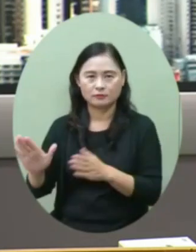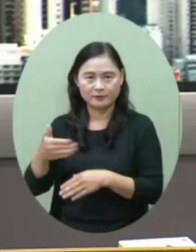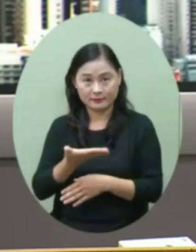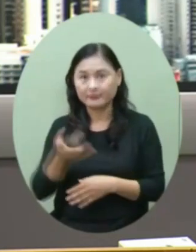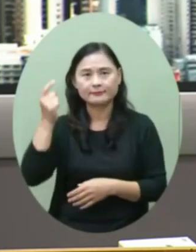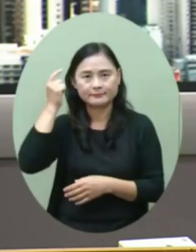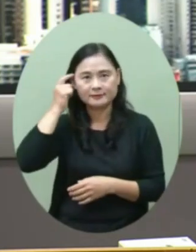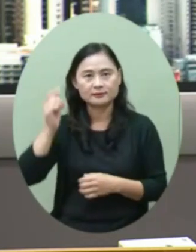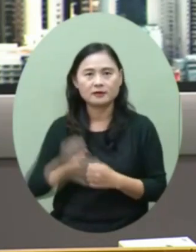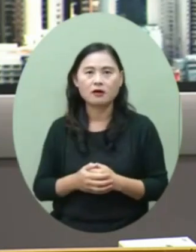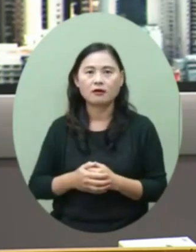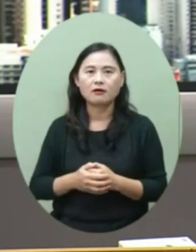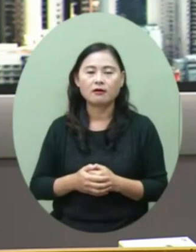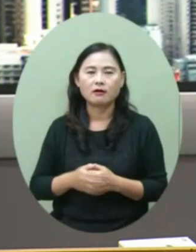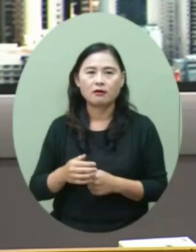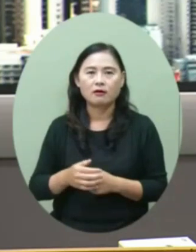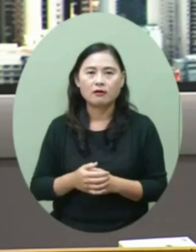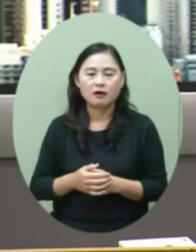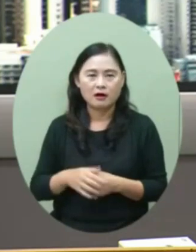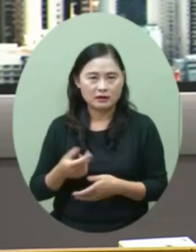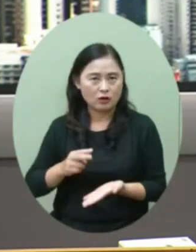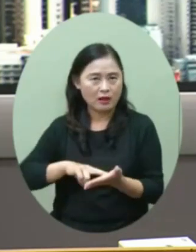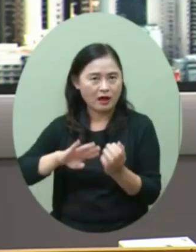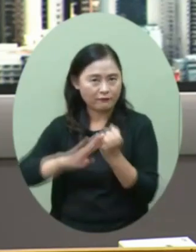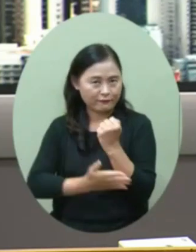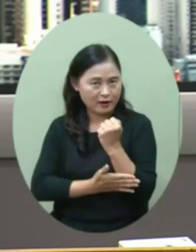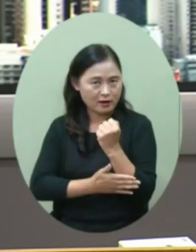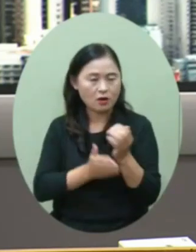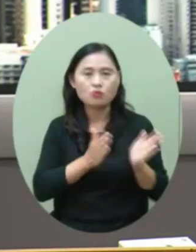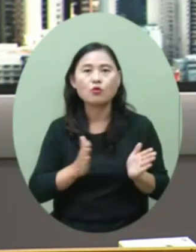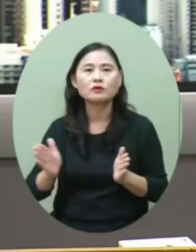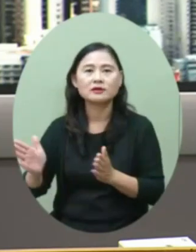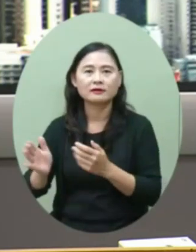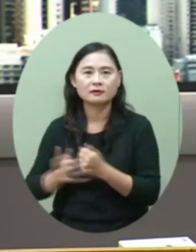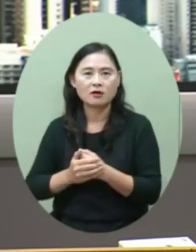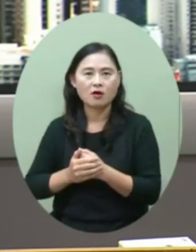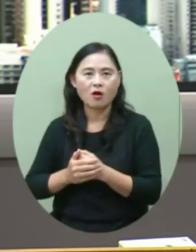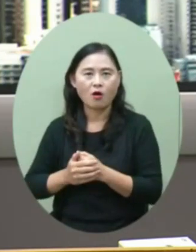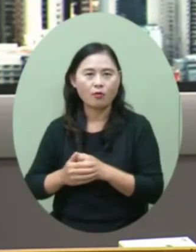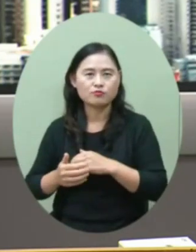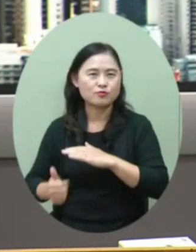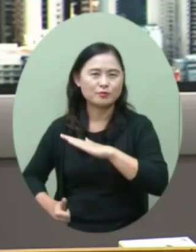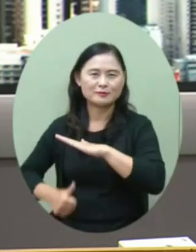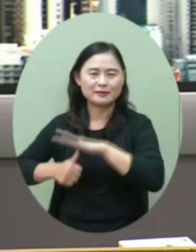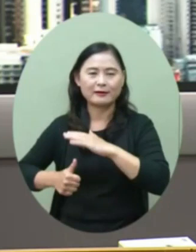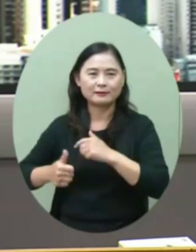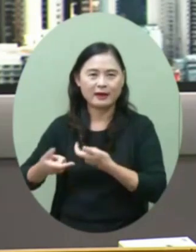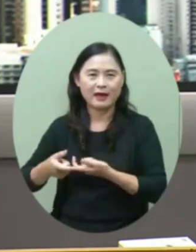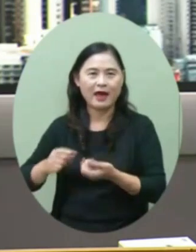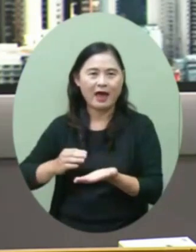the central authorities could not put up with this anymore. So there's a determination to do something. Now,